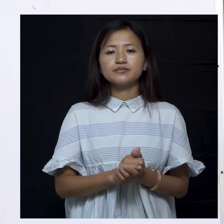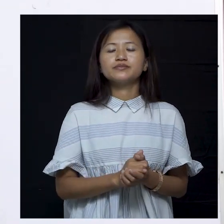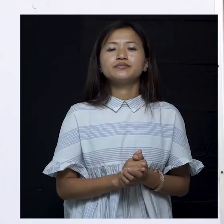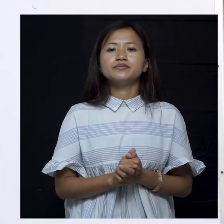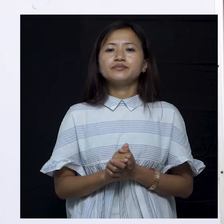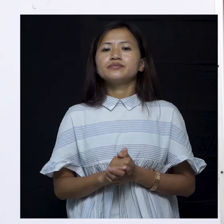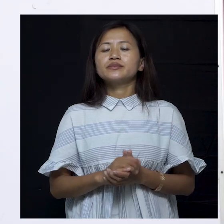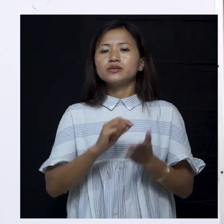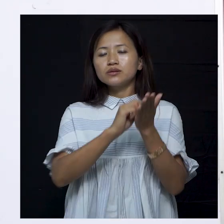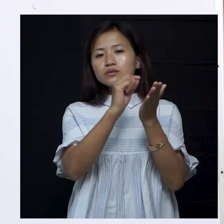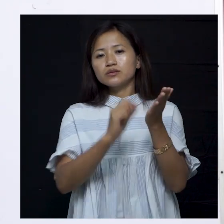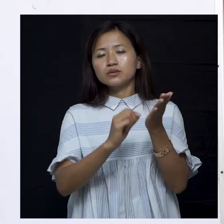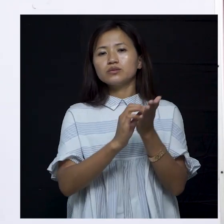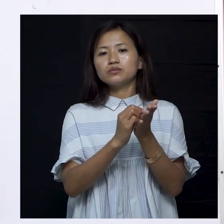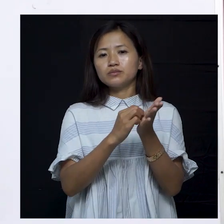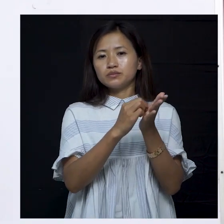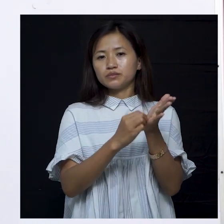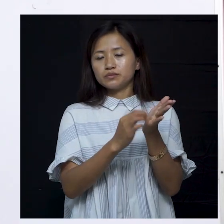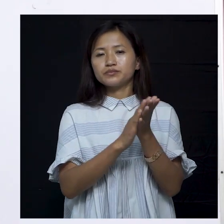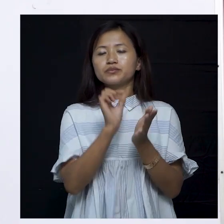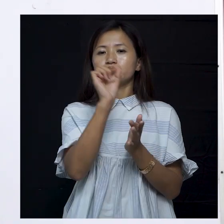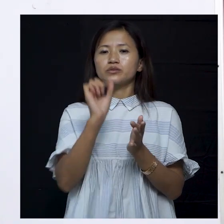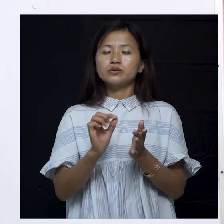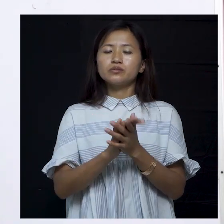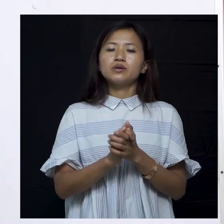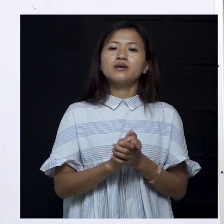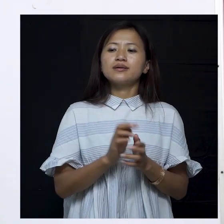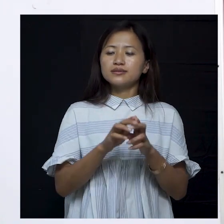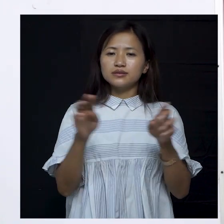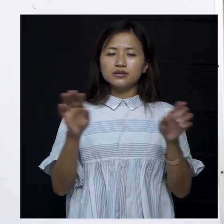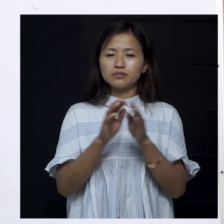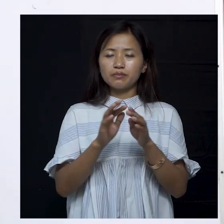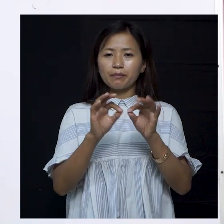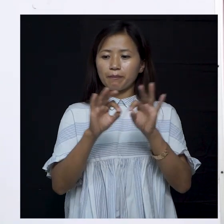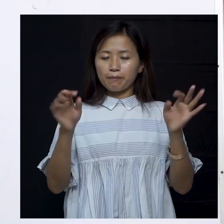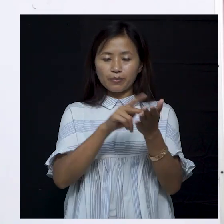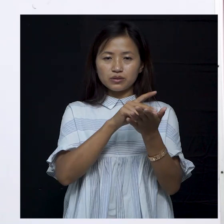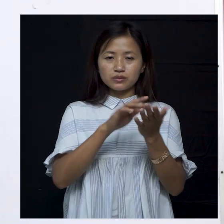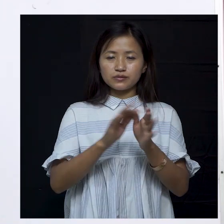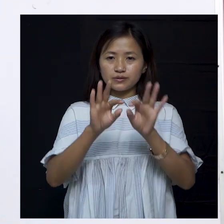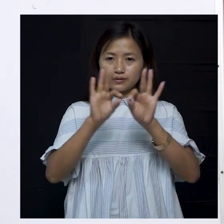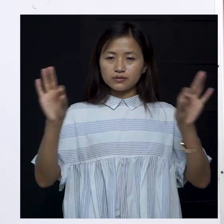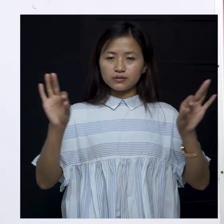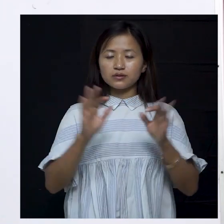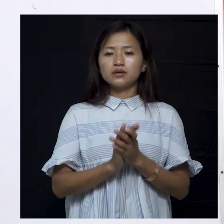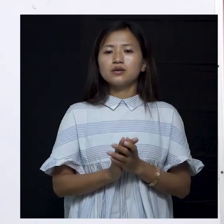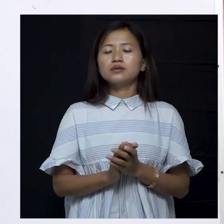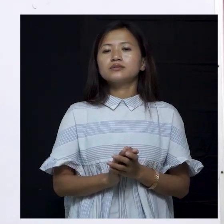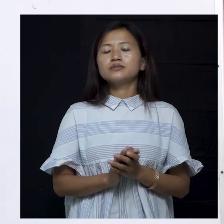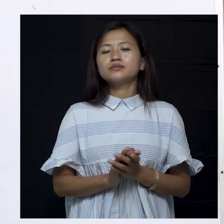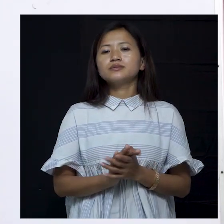because it is a very, very essential part of the sentence, and without which your sentence will become